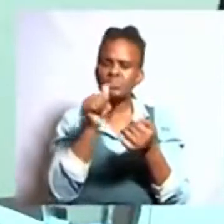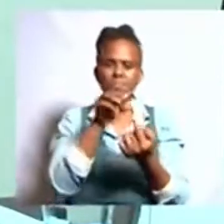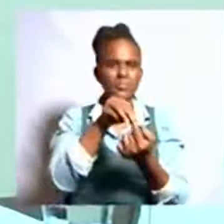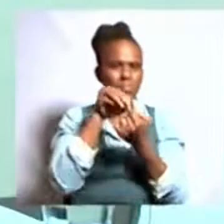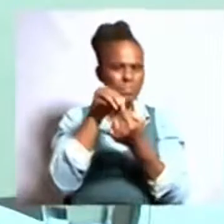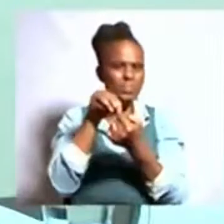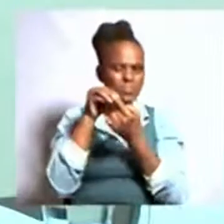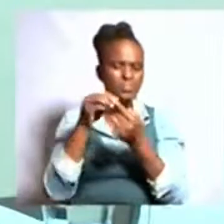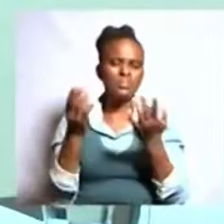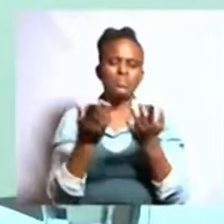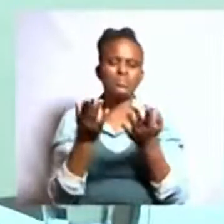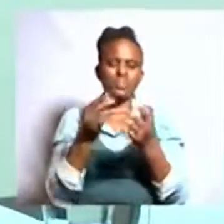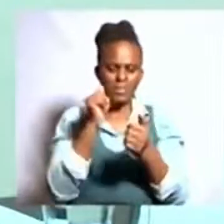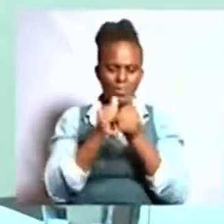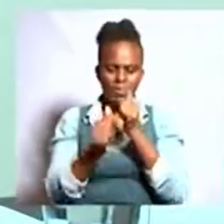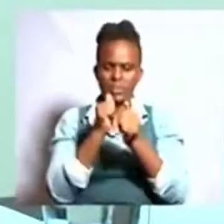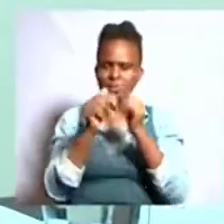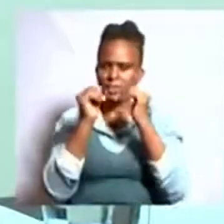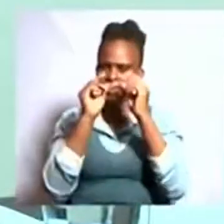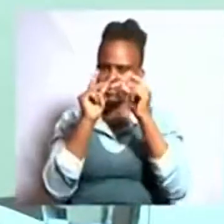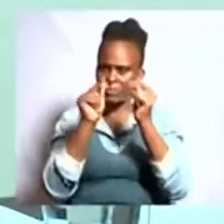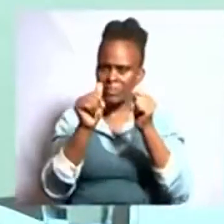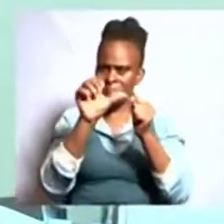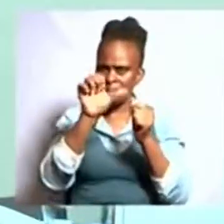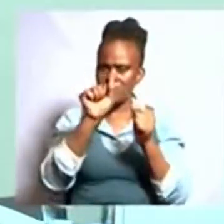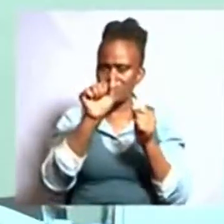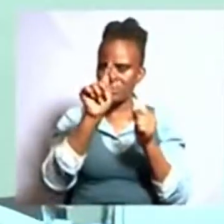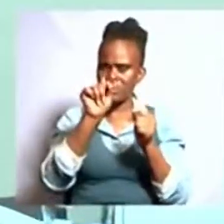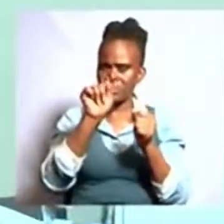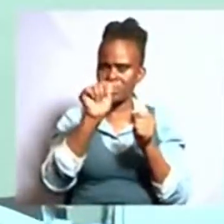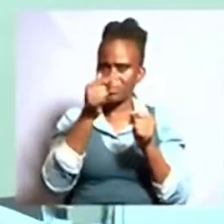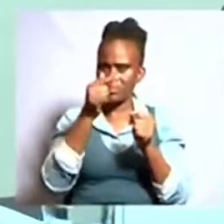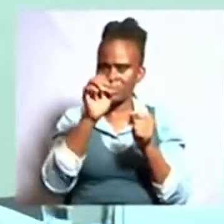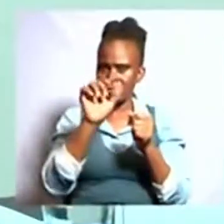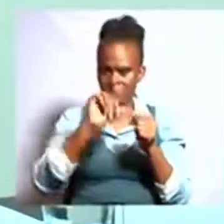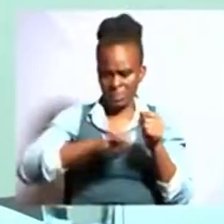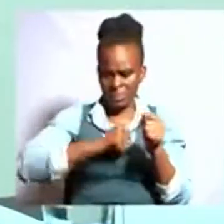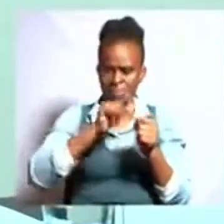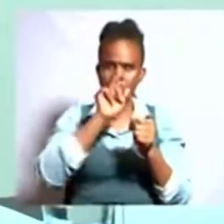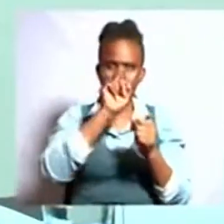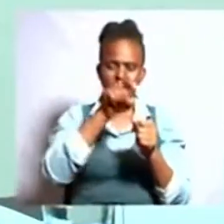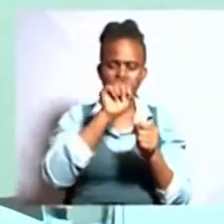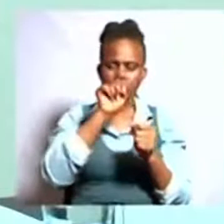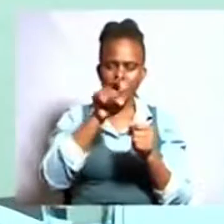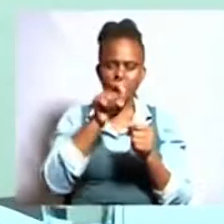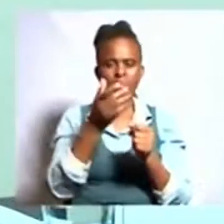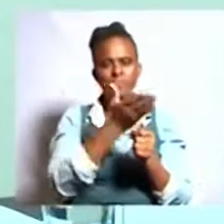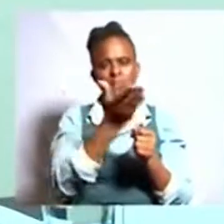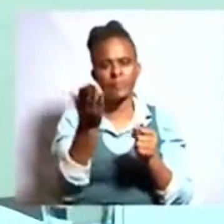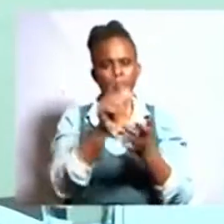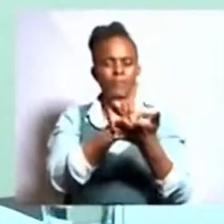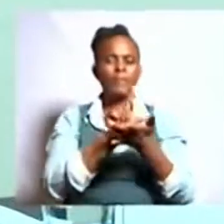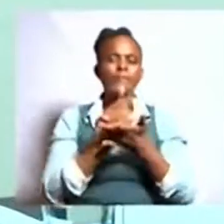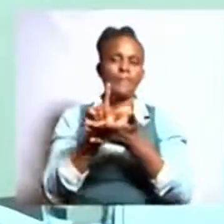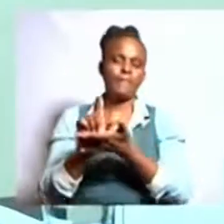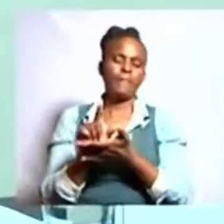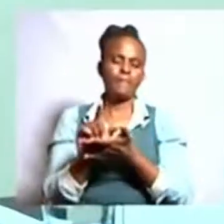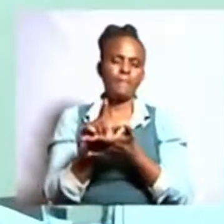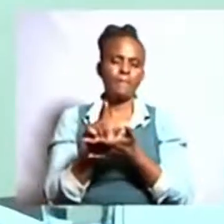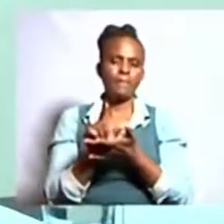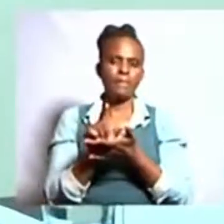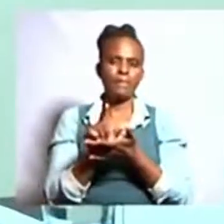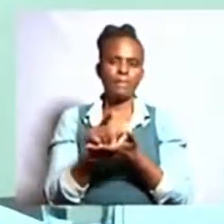specify at which stage we should ensure that these loans